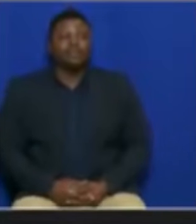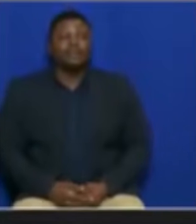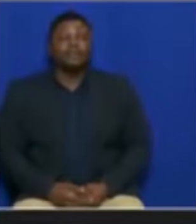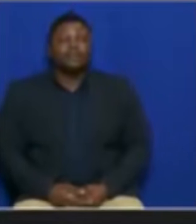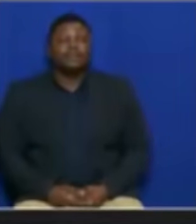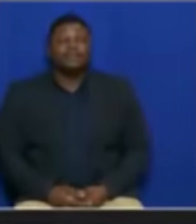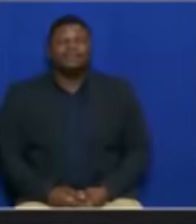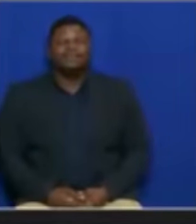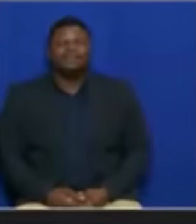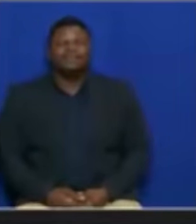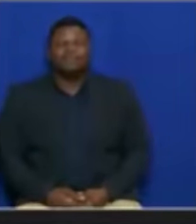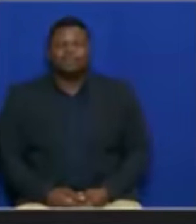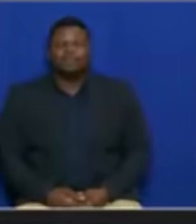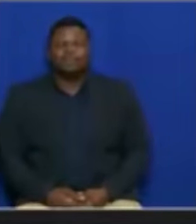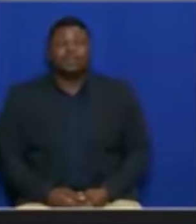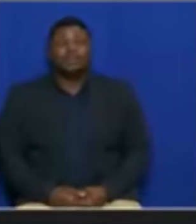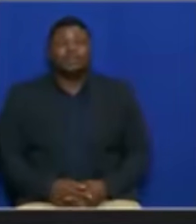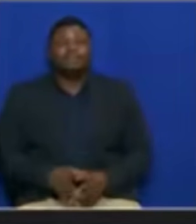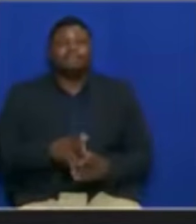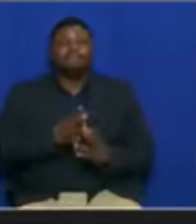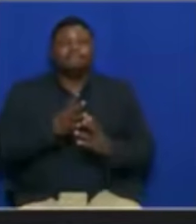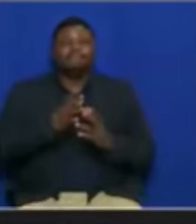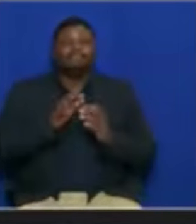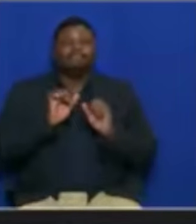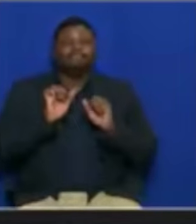Pardon me, Chair. Yeah. I forgot to switch it off.